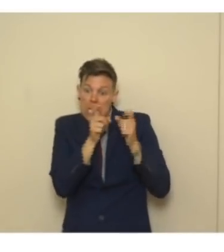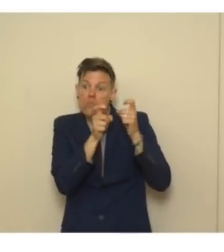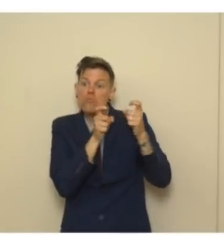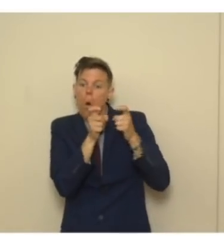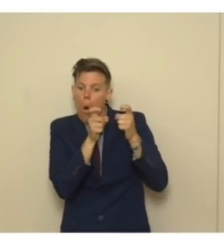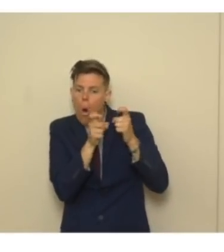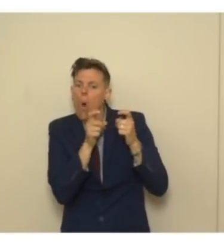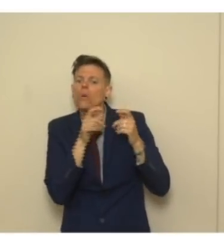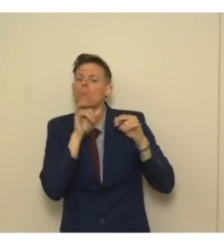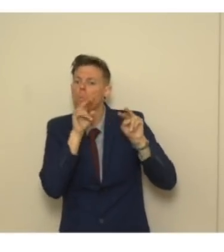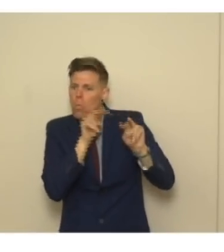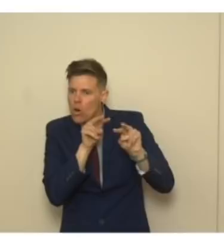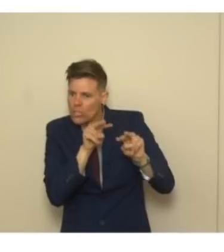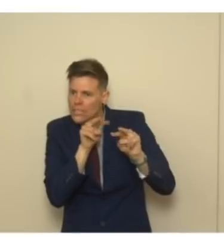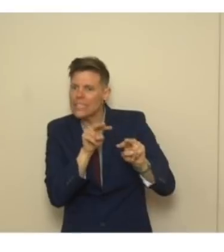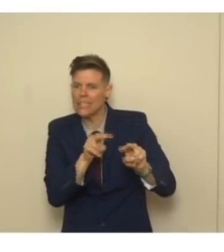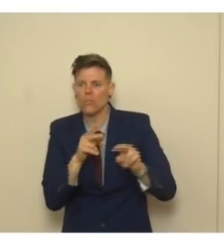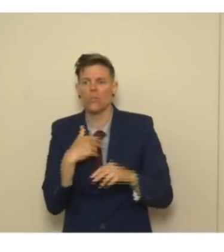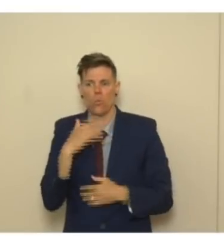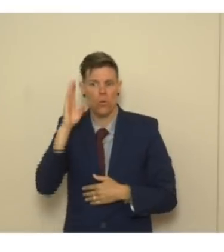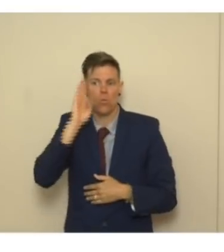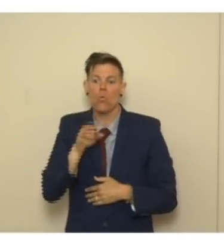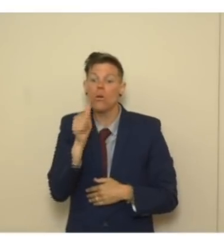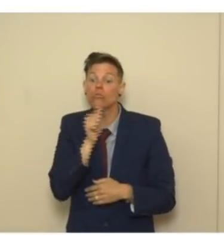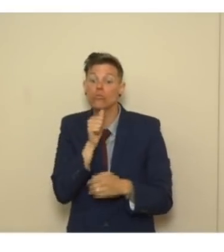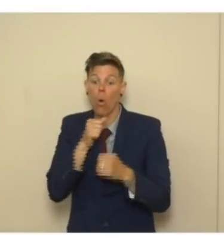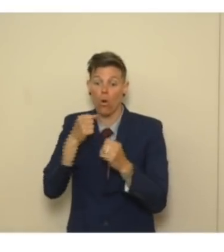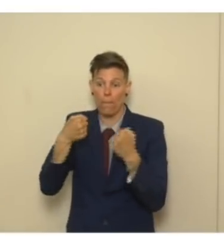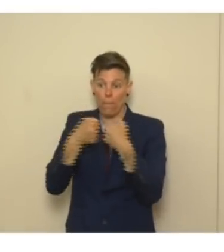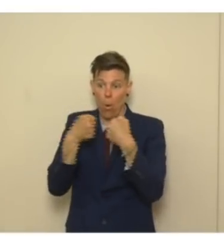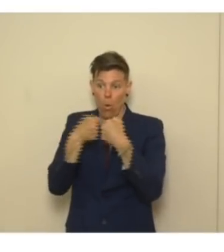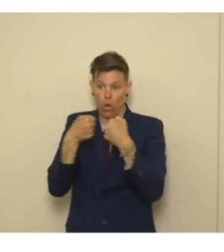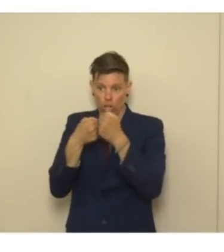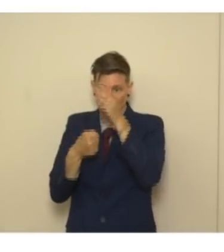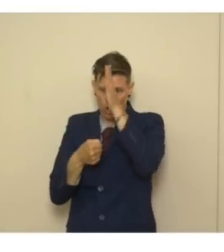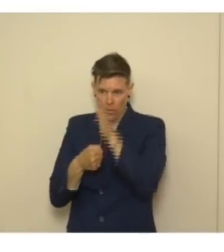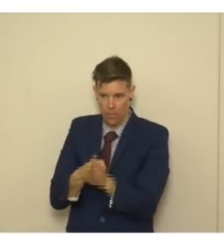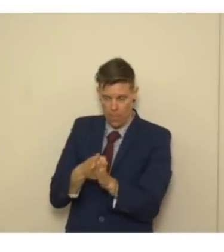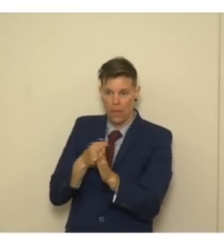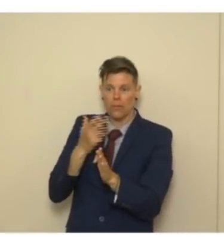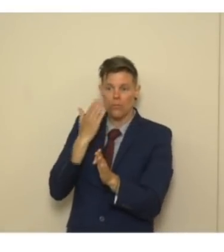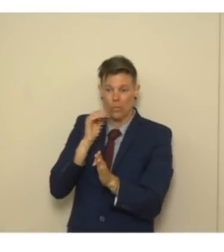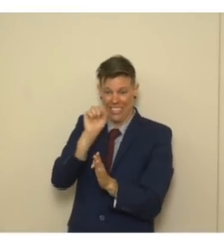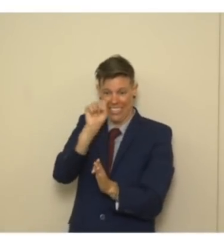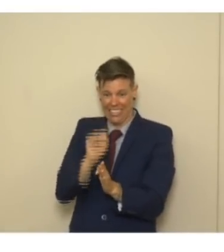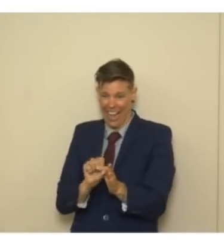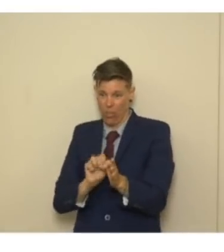where folks from southwestern New Mexico went to